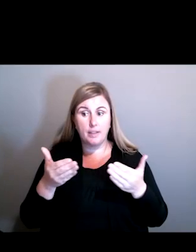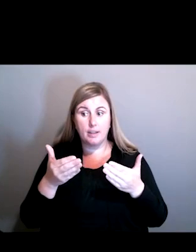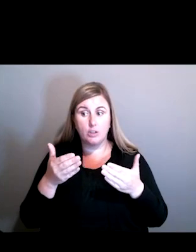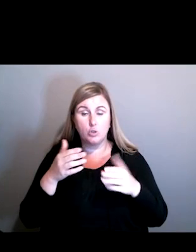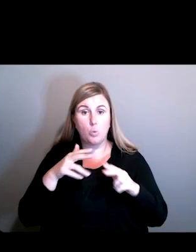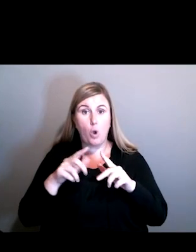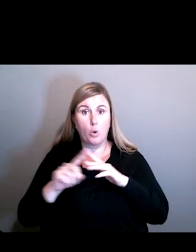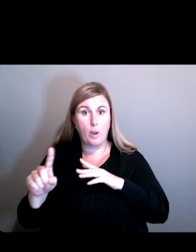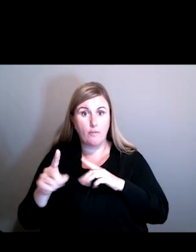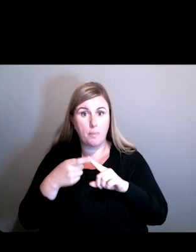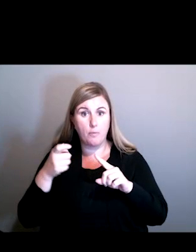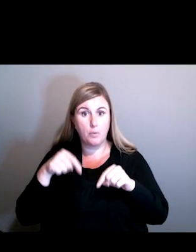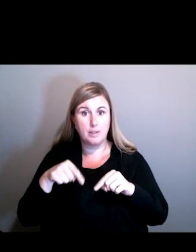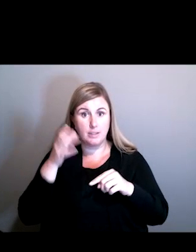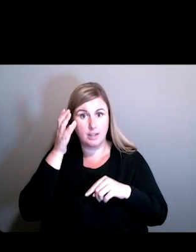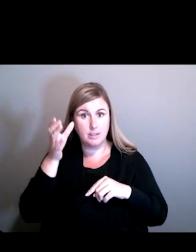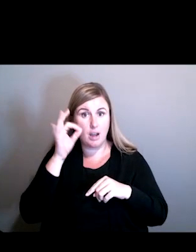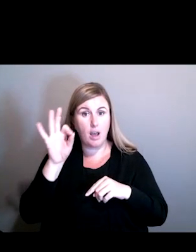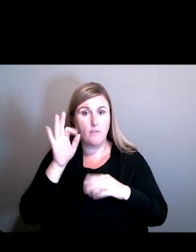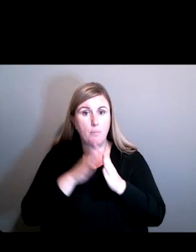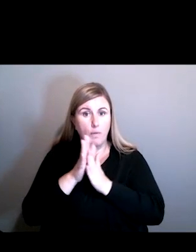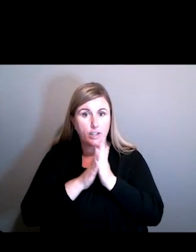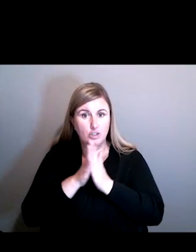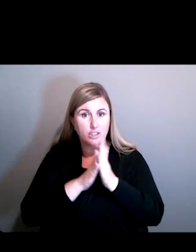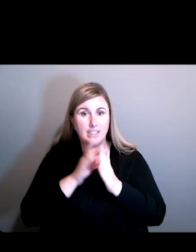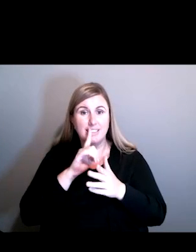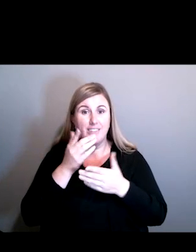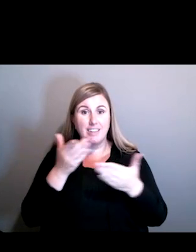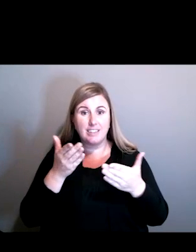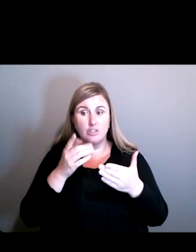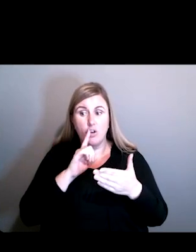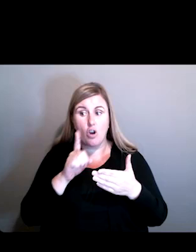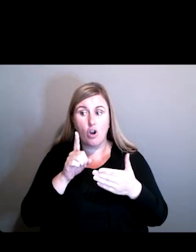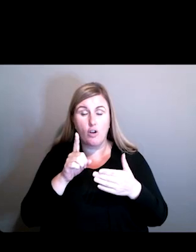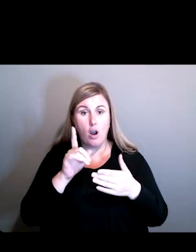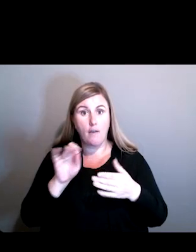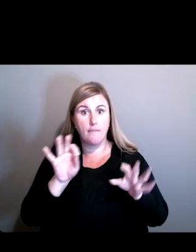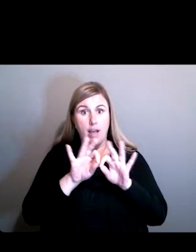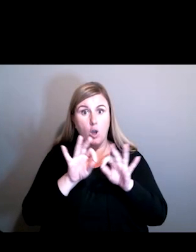important thing to walk away from with the idea of motivation is that if